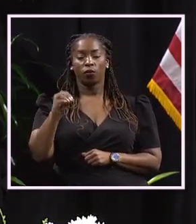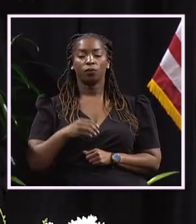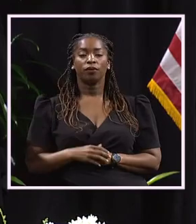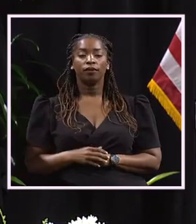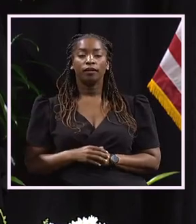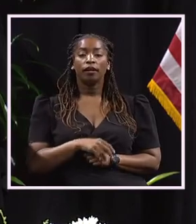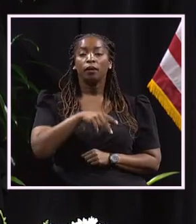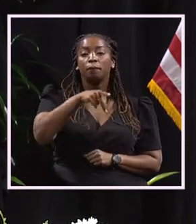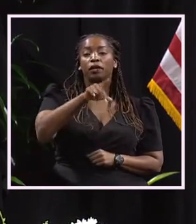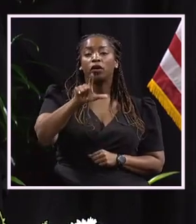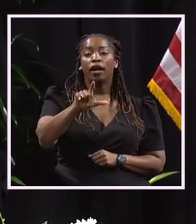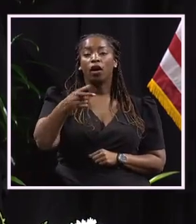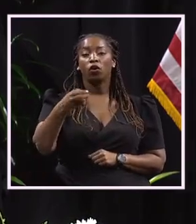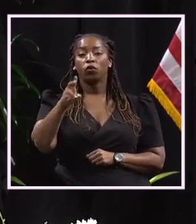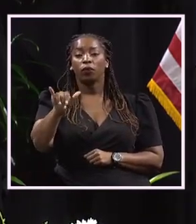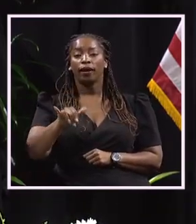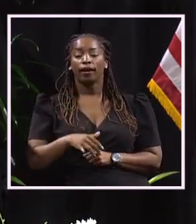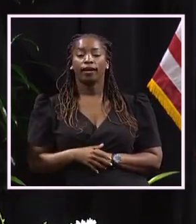Peter L. Gray.